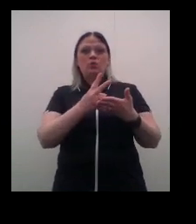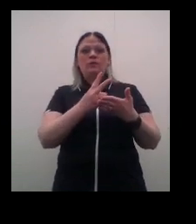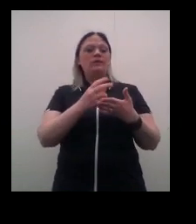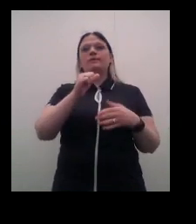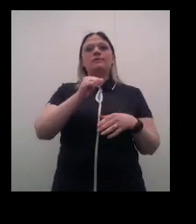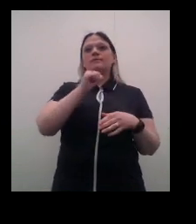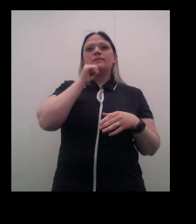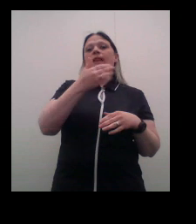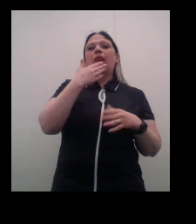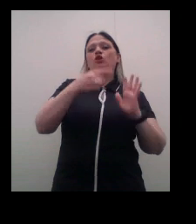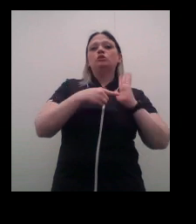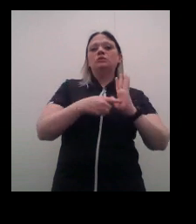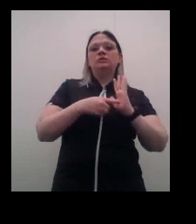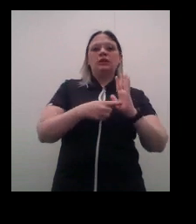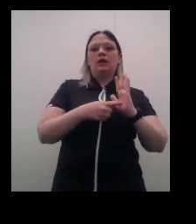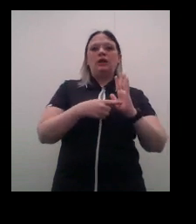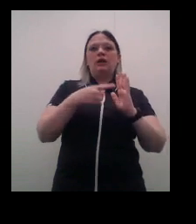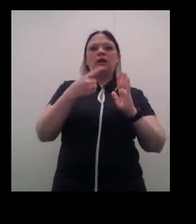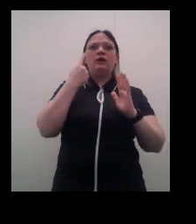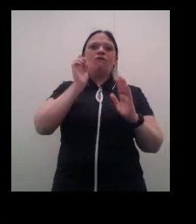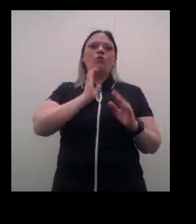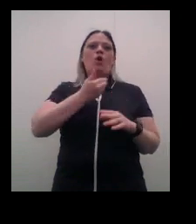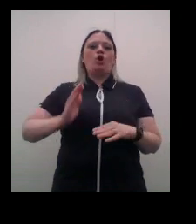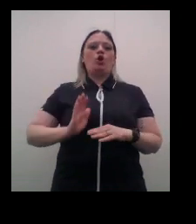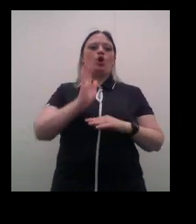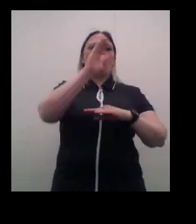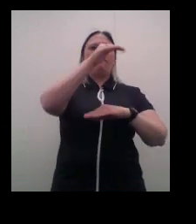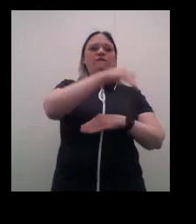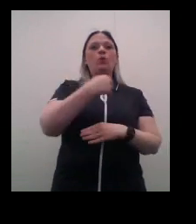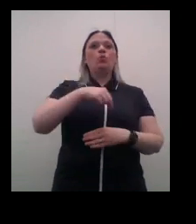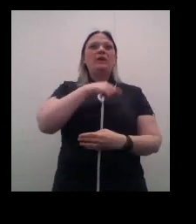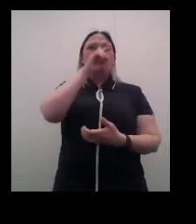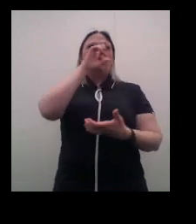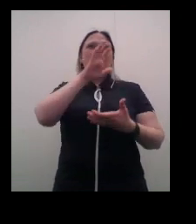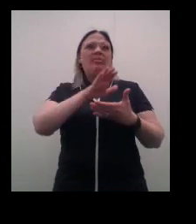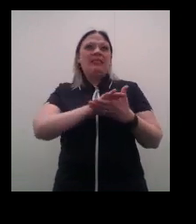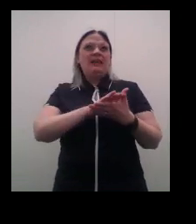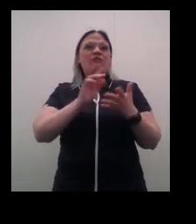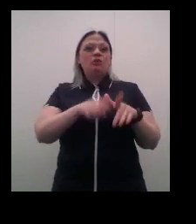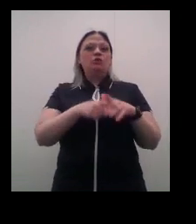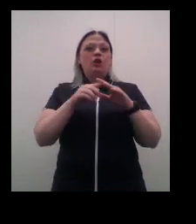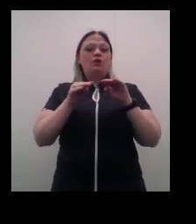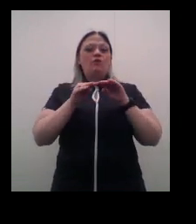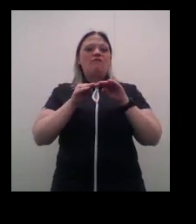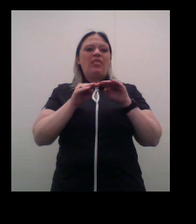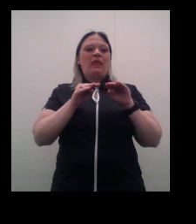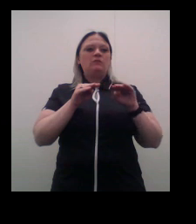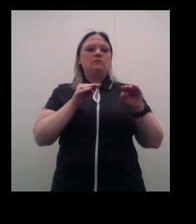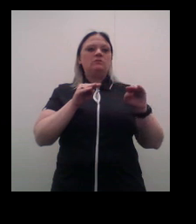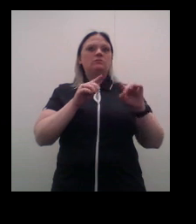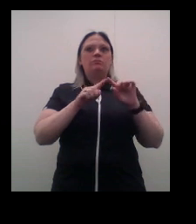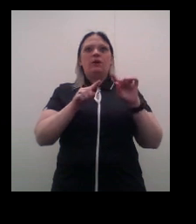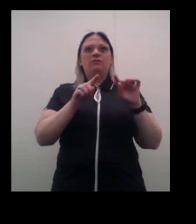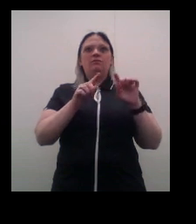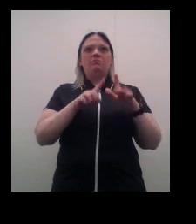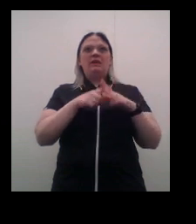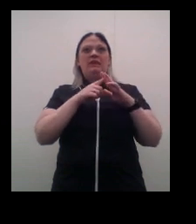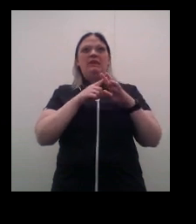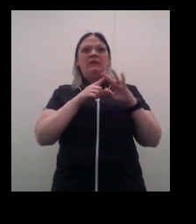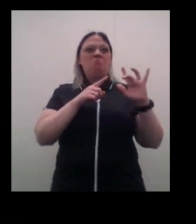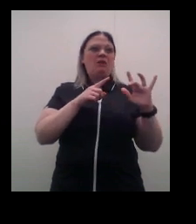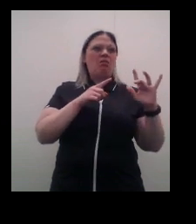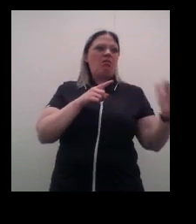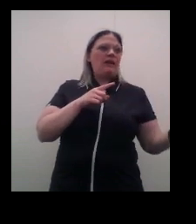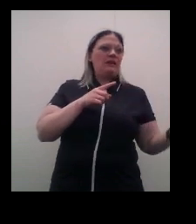sign with regards to where we are on the curve. We believe we're somewhere on a flattened portion, but are we at the beginning of it, the middle of it? Not certain just